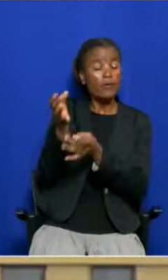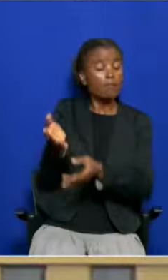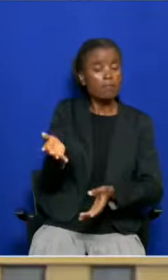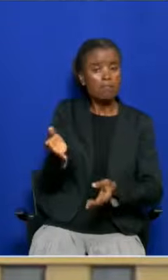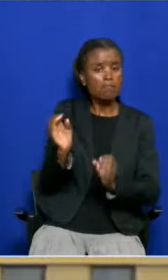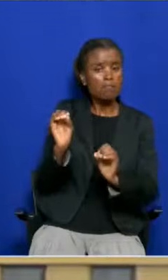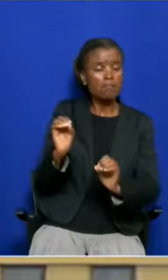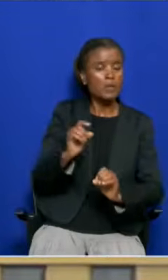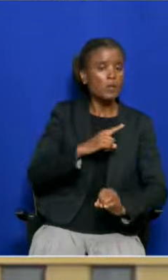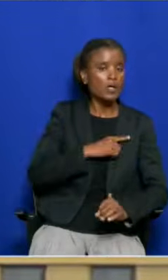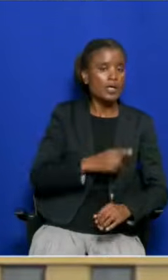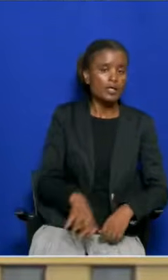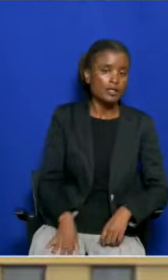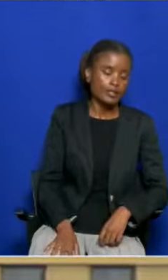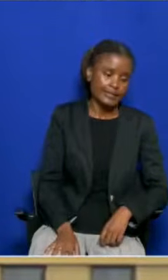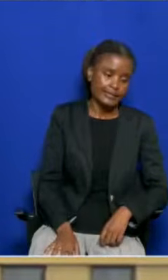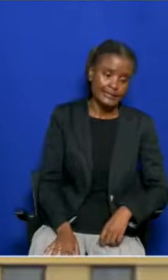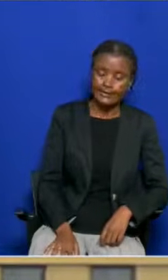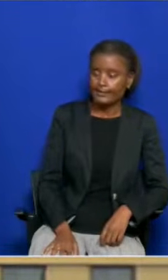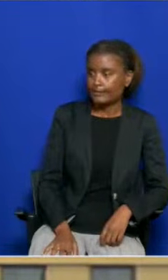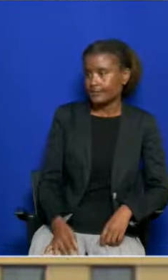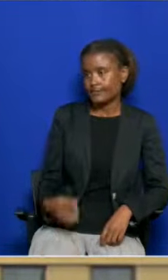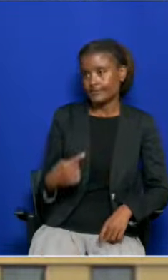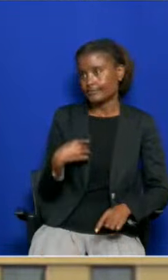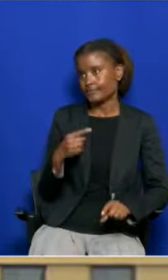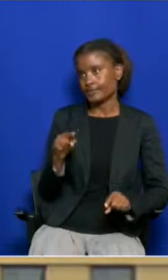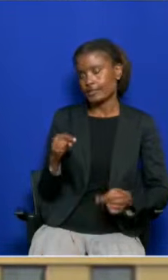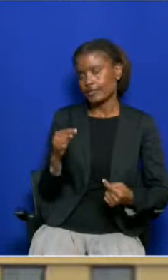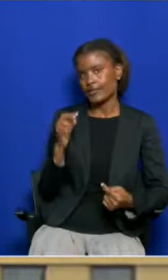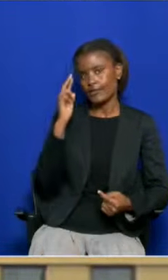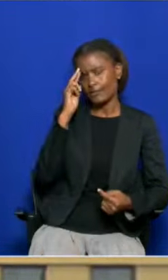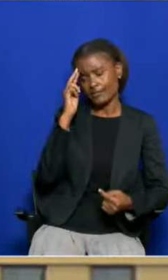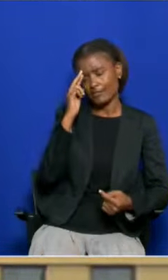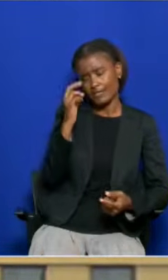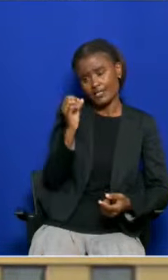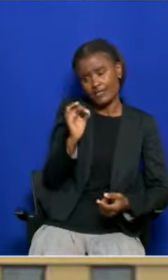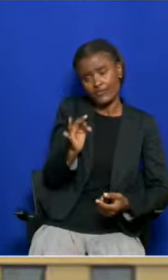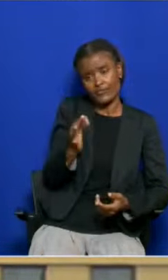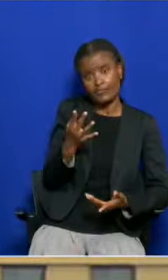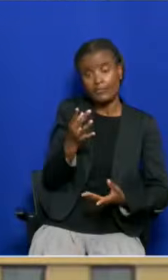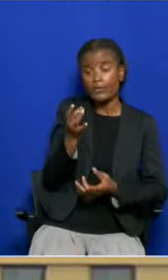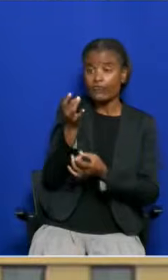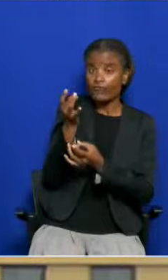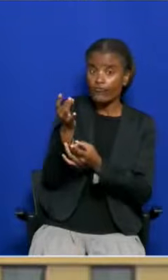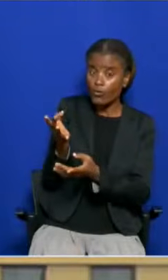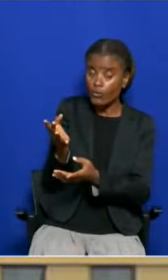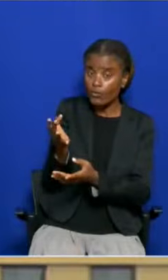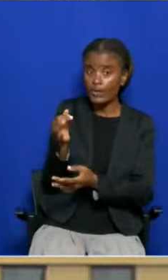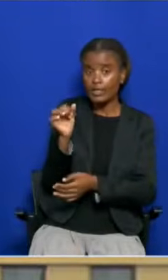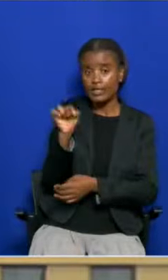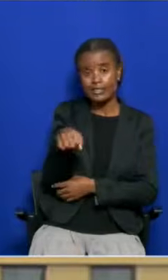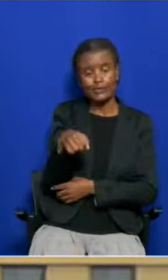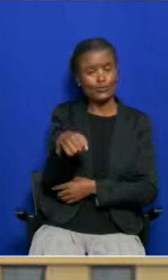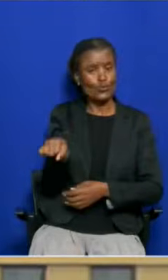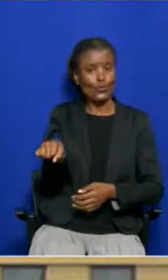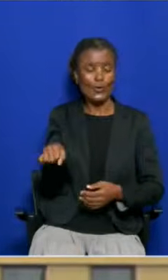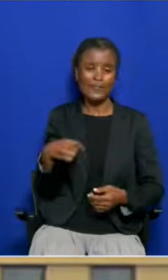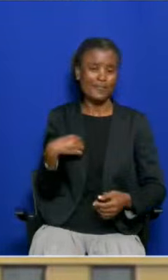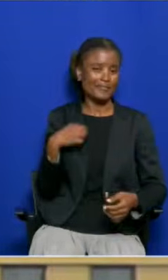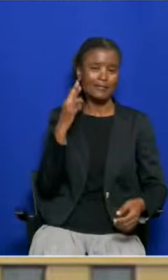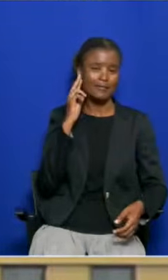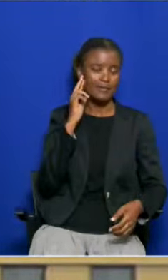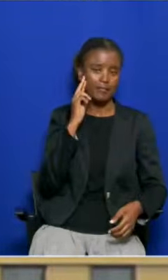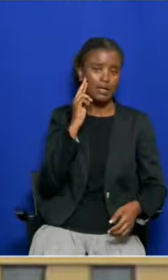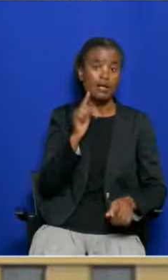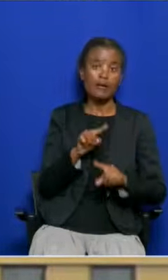I can't remember if I did inform him or not, but I'm not sure about